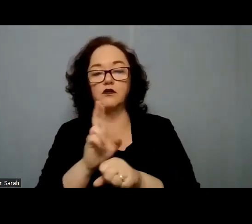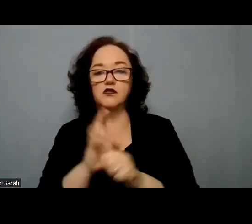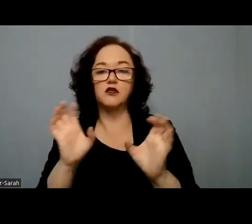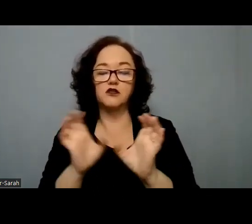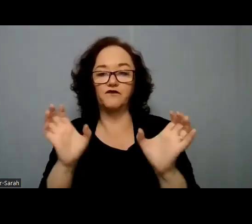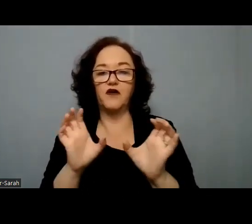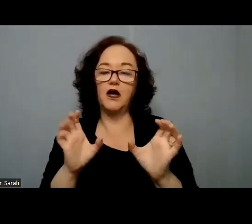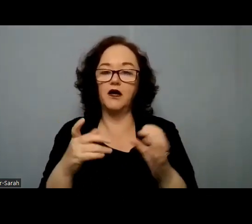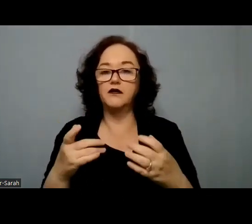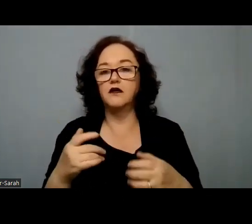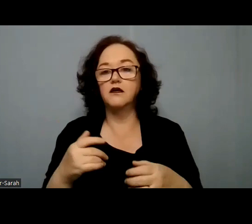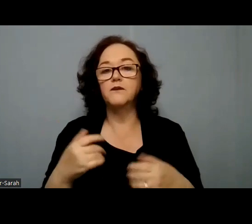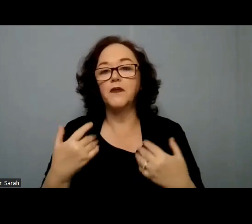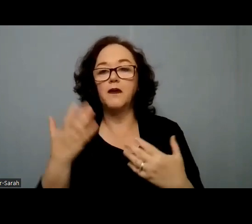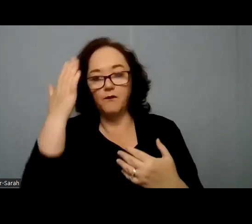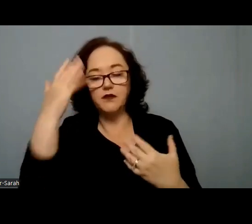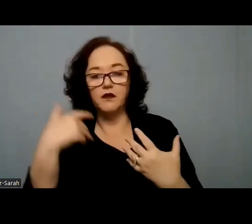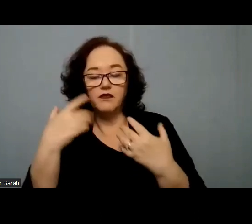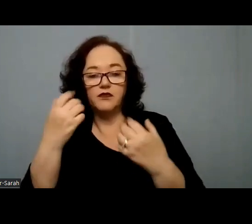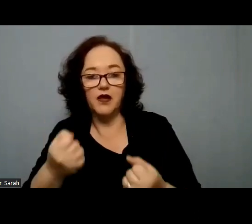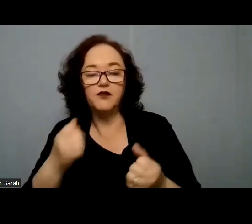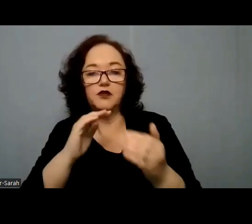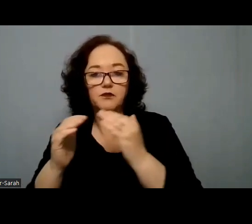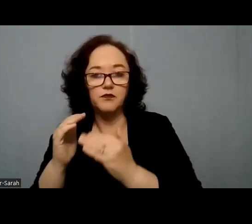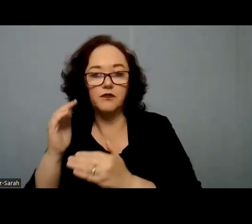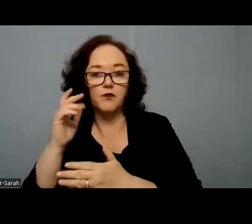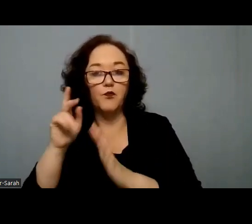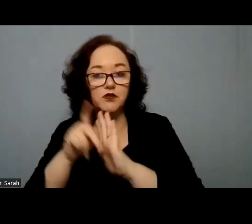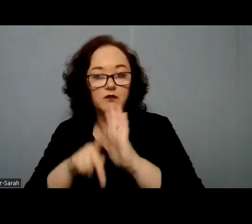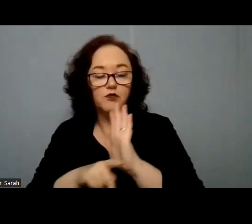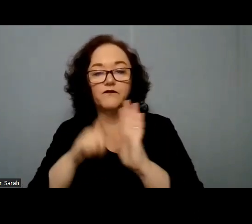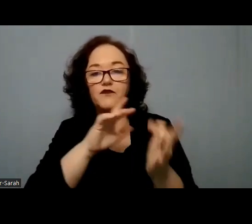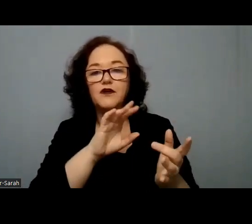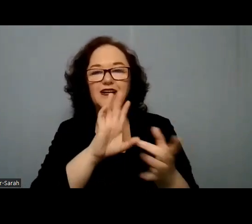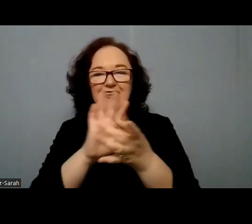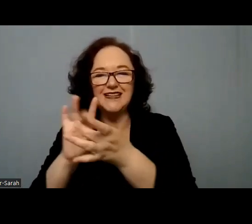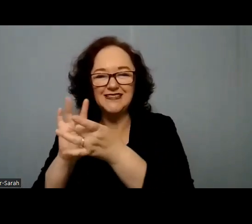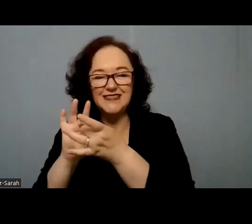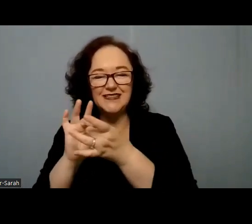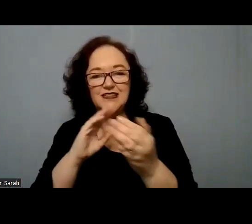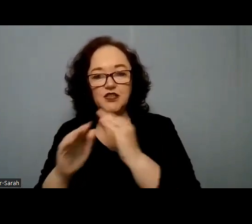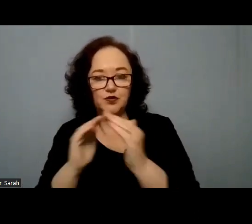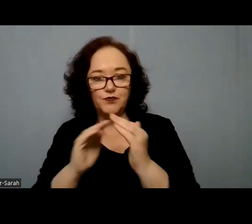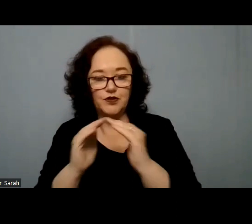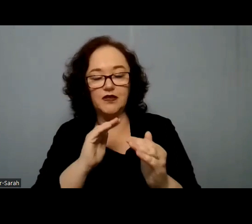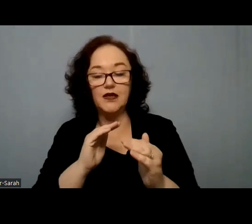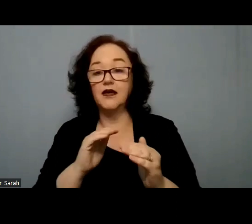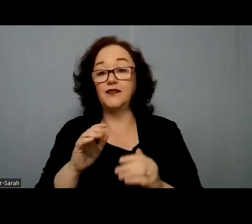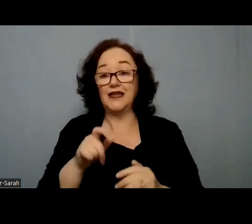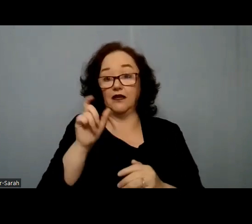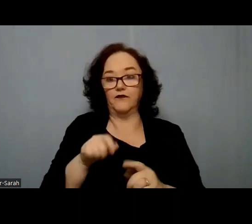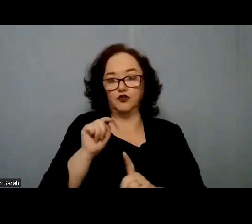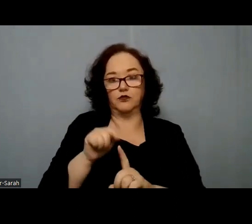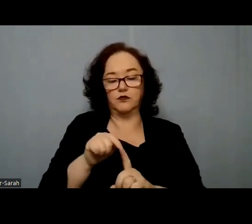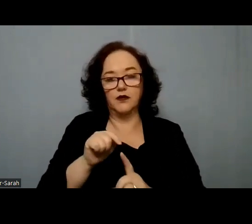Health Center principles of connecting into the community care chosen by the individual. So we are